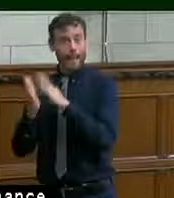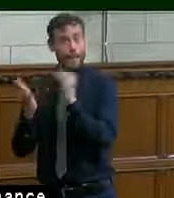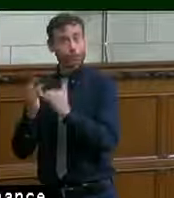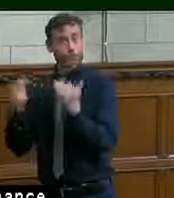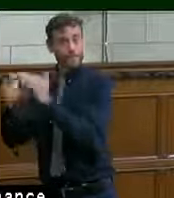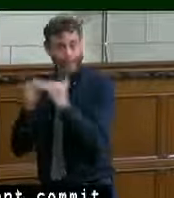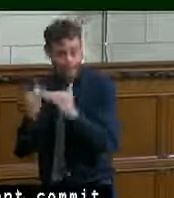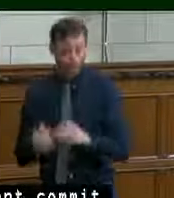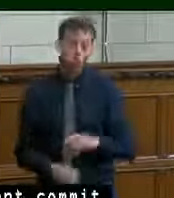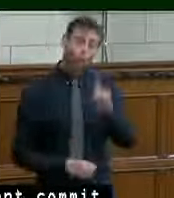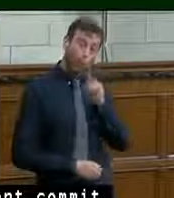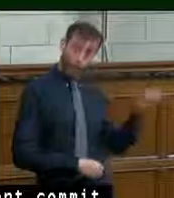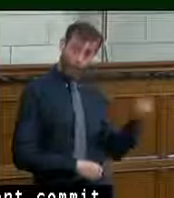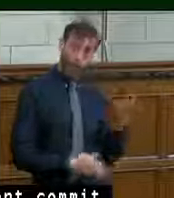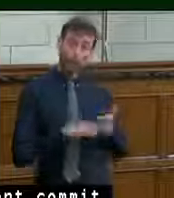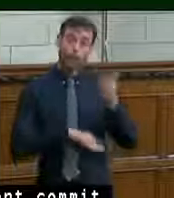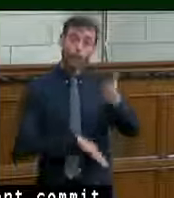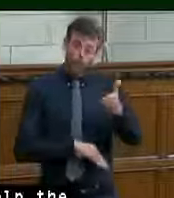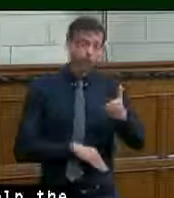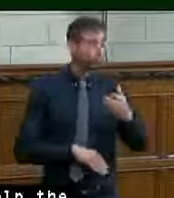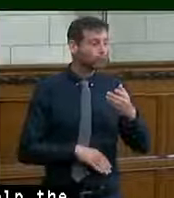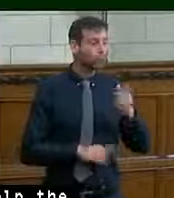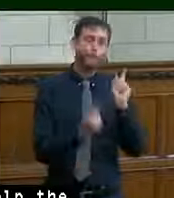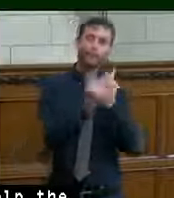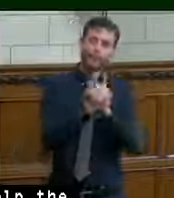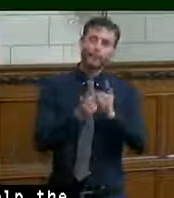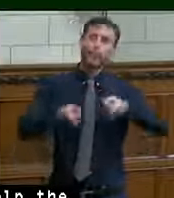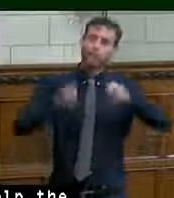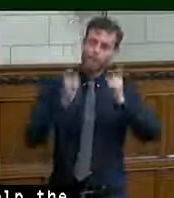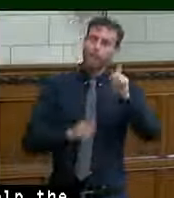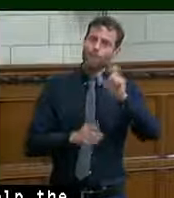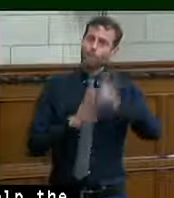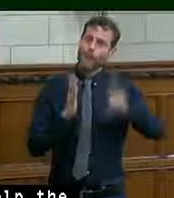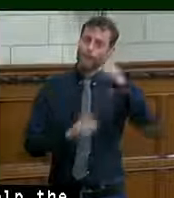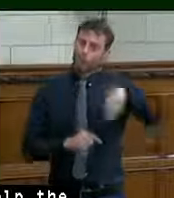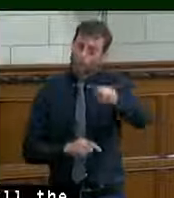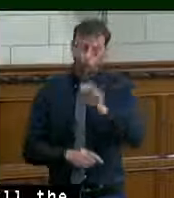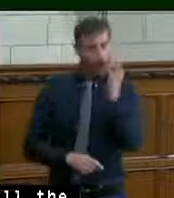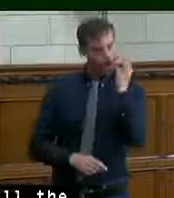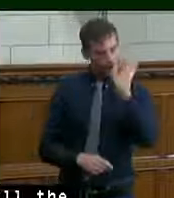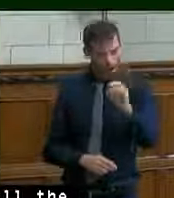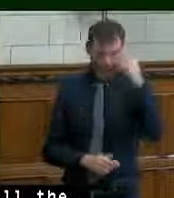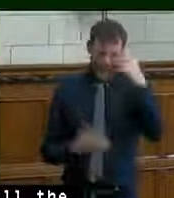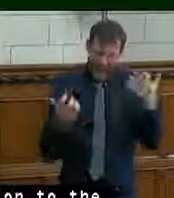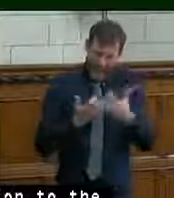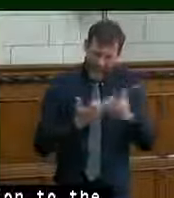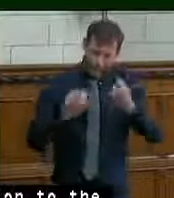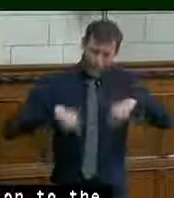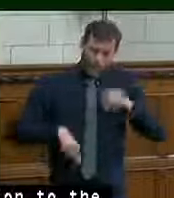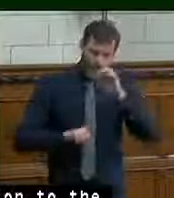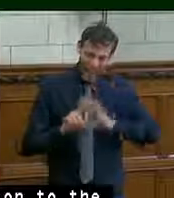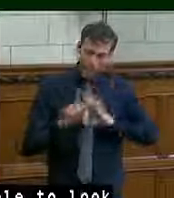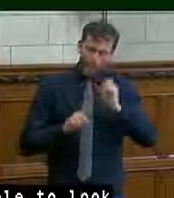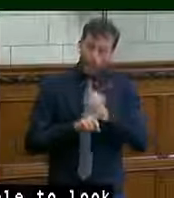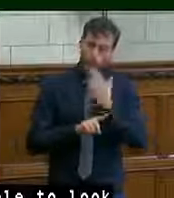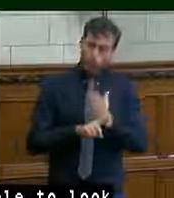make representation to the Minister for Disabled People to look again at the steps that can be taken to improve the market for